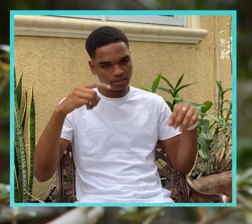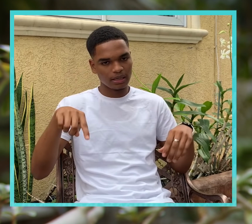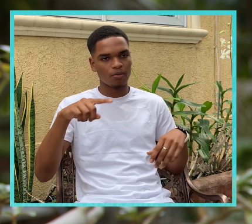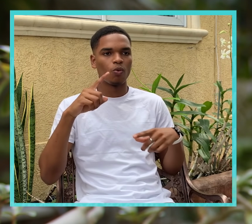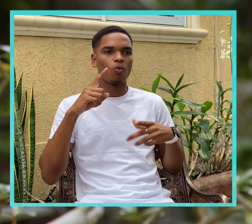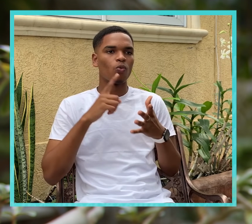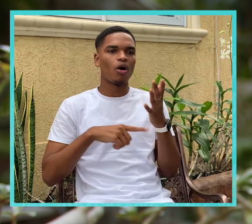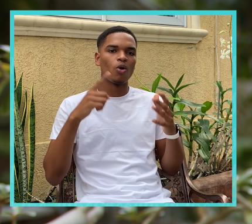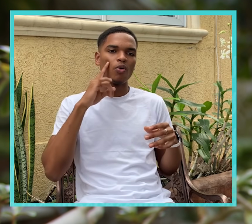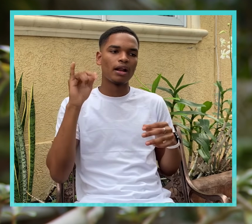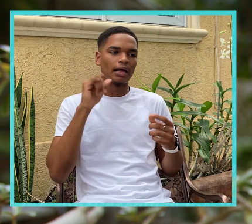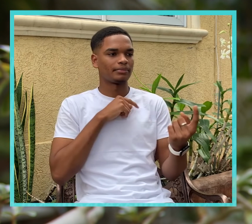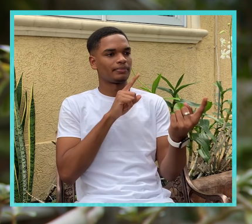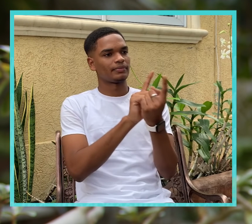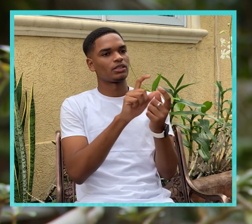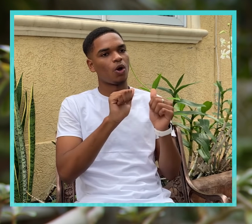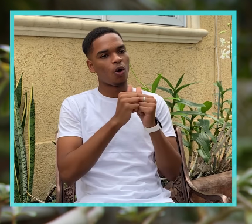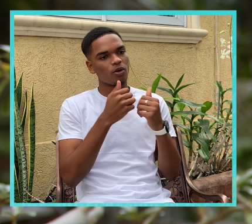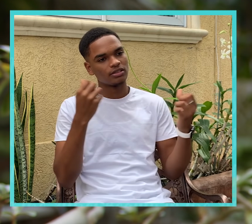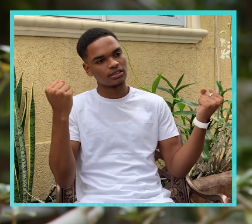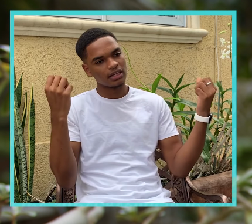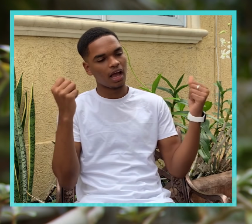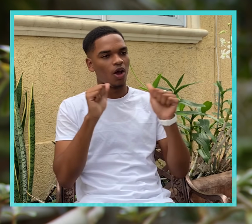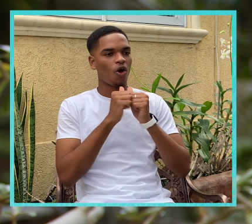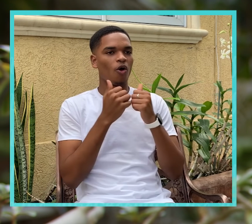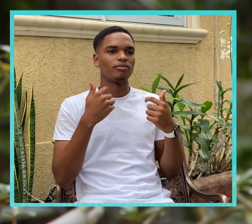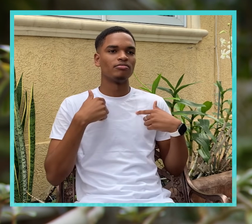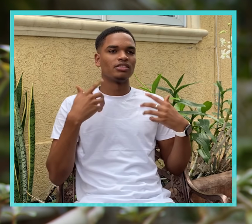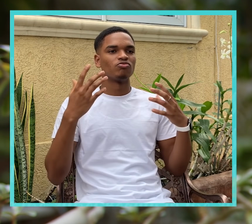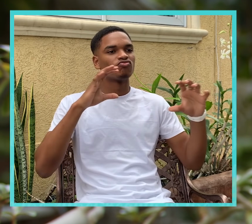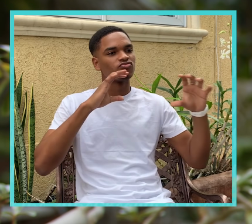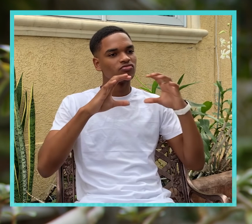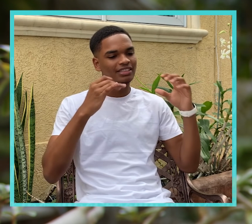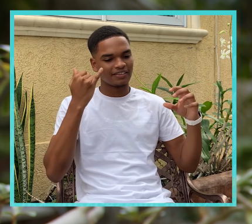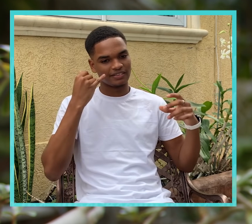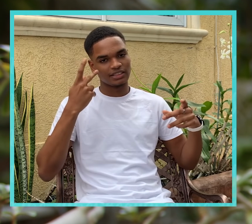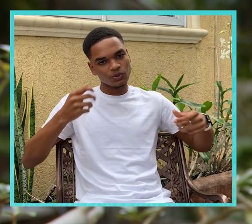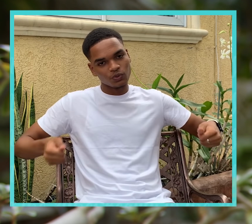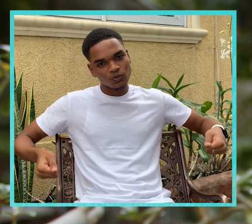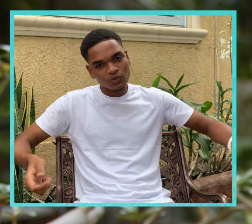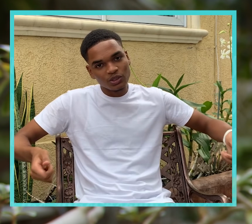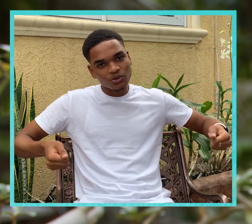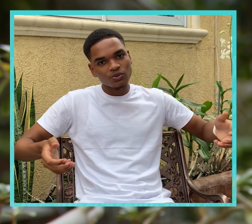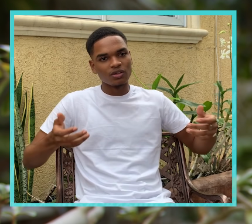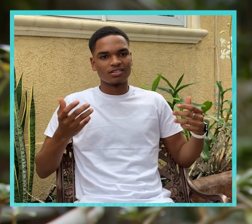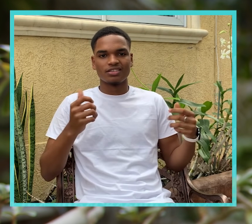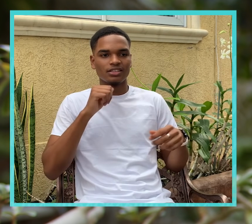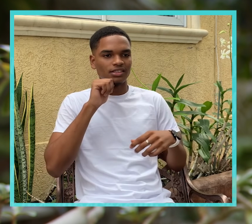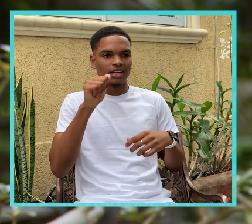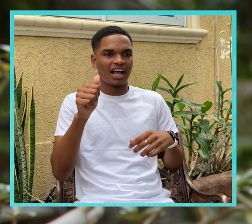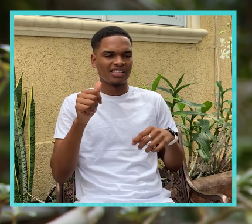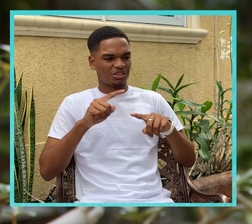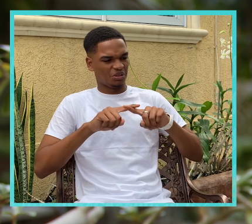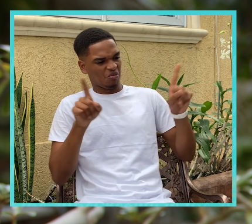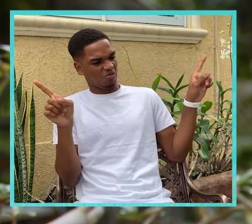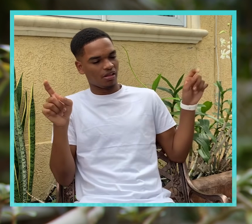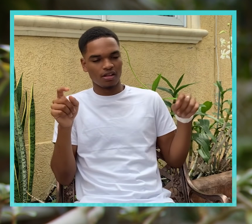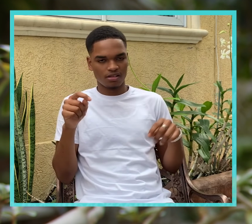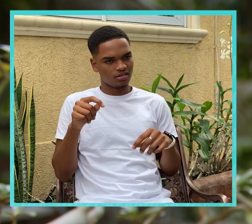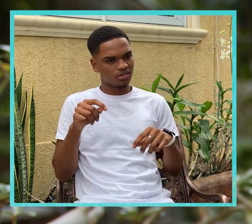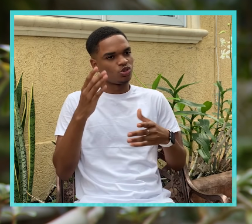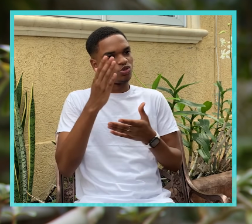how to sign, how to communicate with a deaf person. If you see somebody in a wheelchair, it's not abnormal. Some people are just in